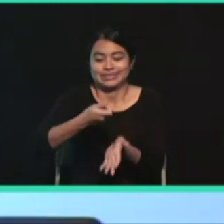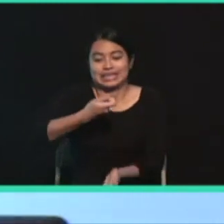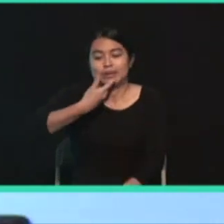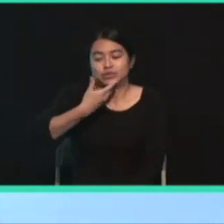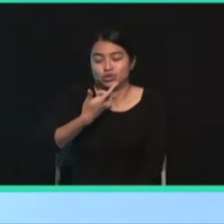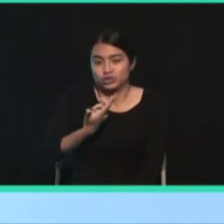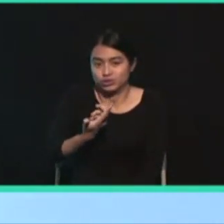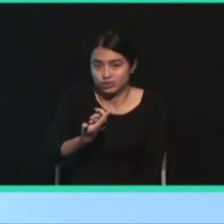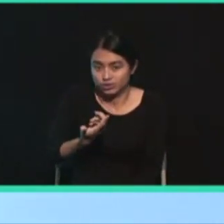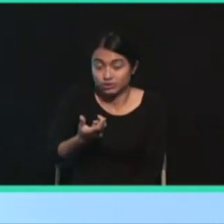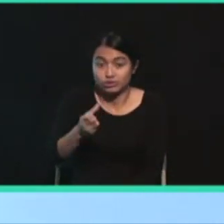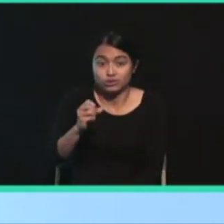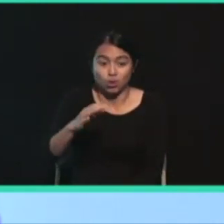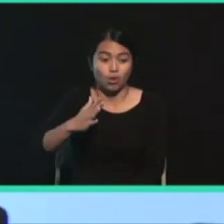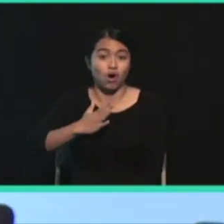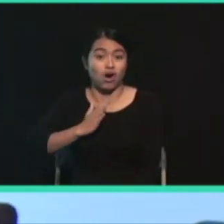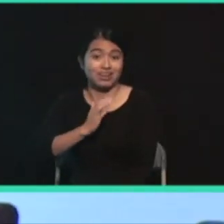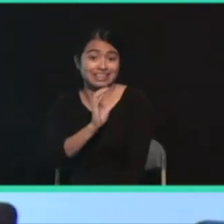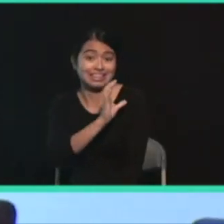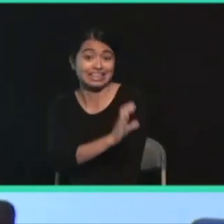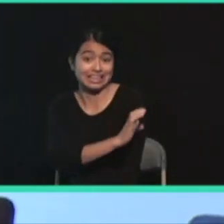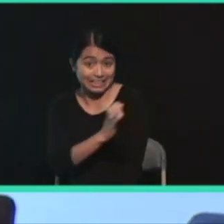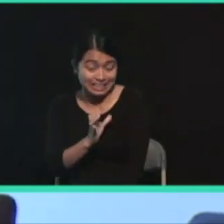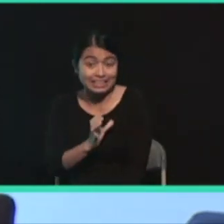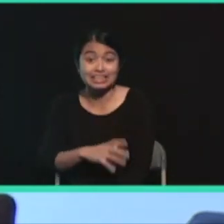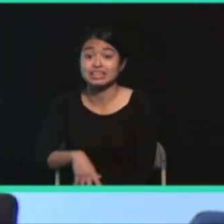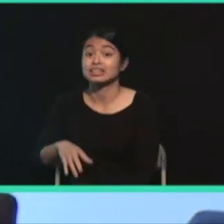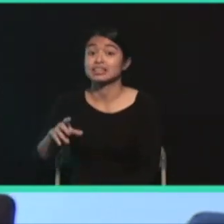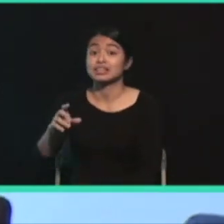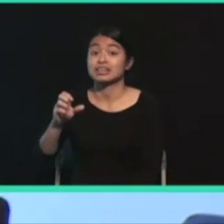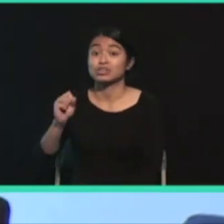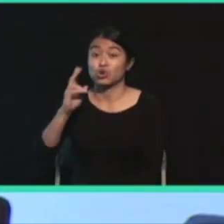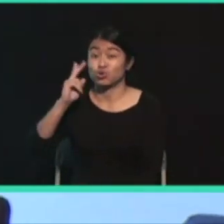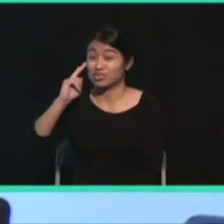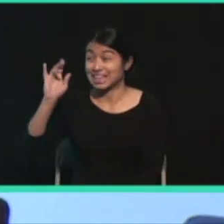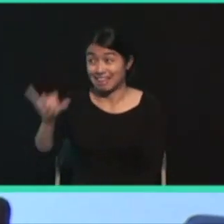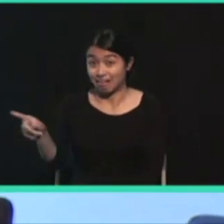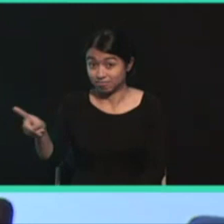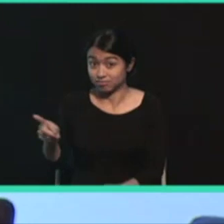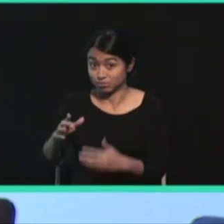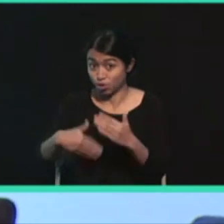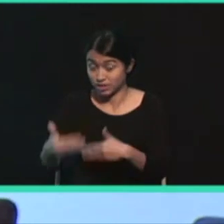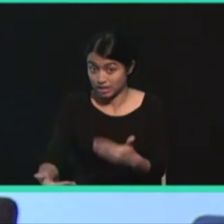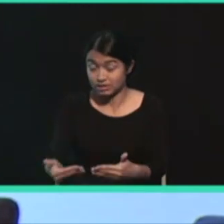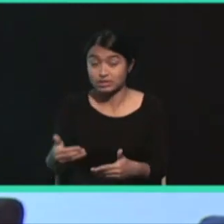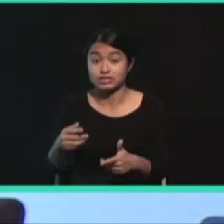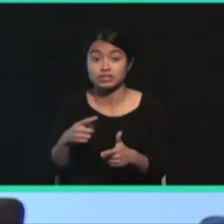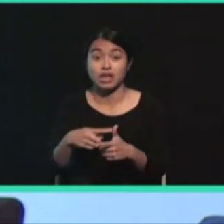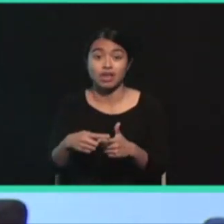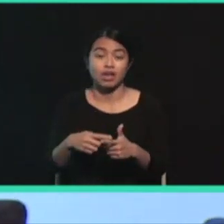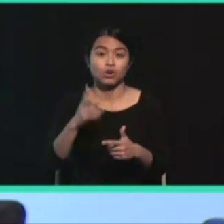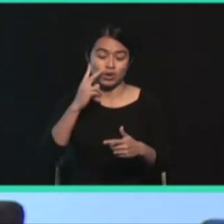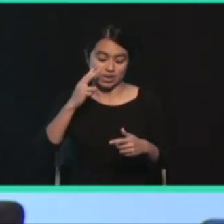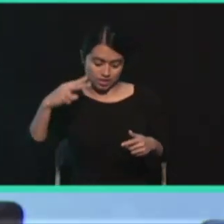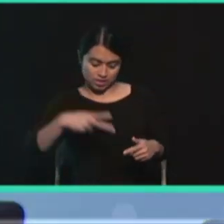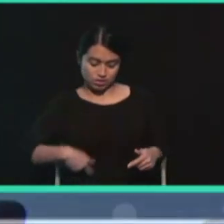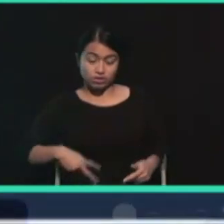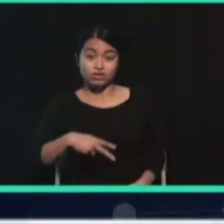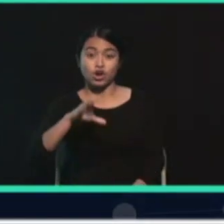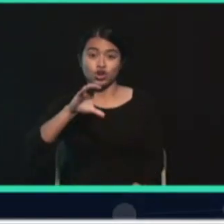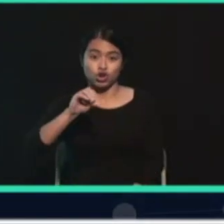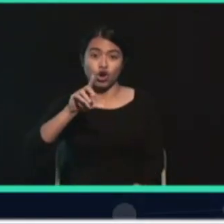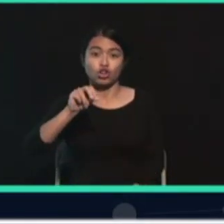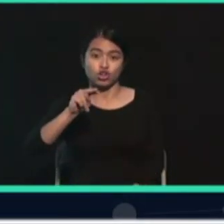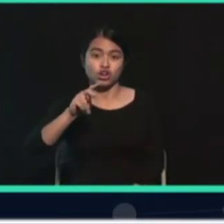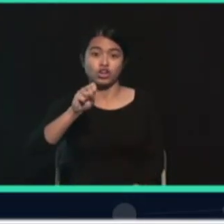clinic. This is how it's done. You see here the mixing and the filtration, and then we do a colonoscopy. And this